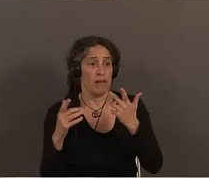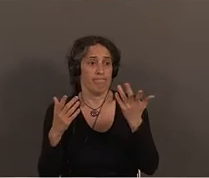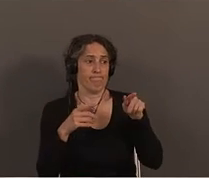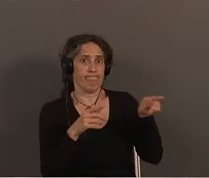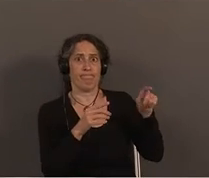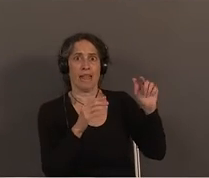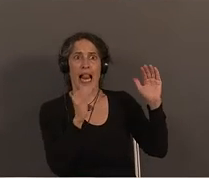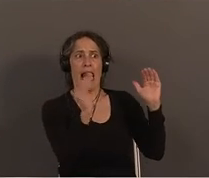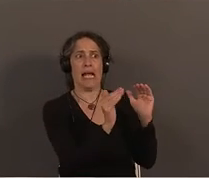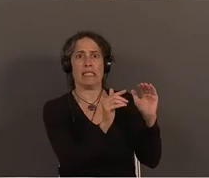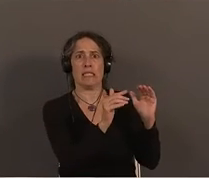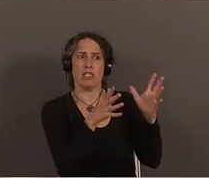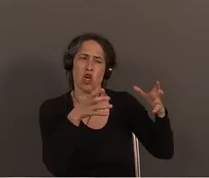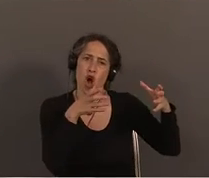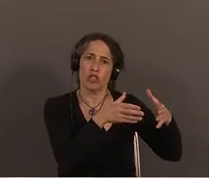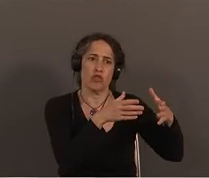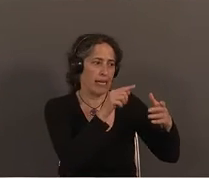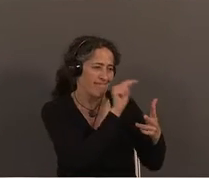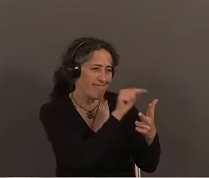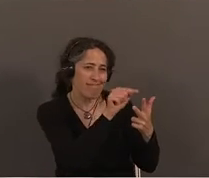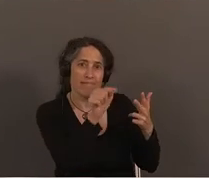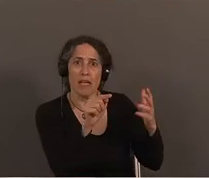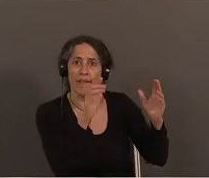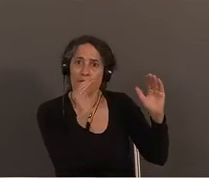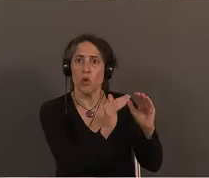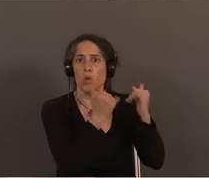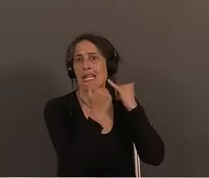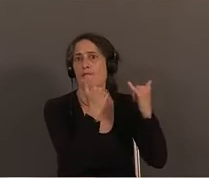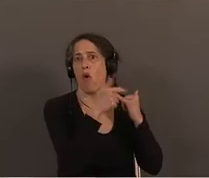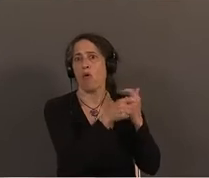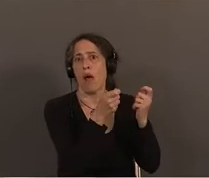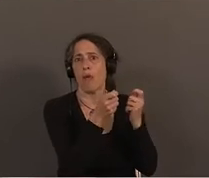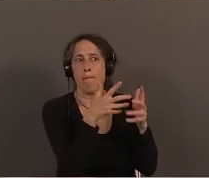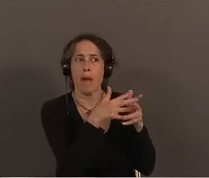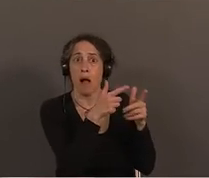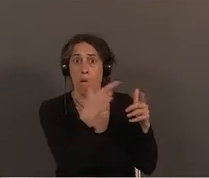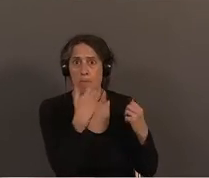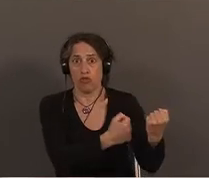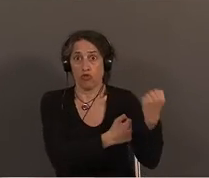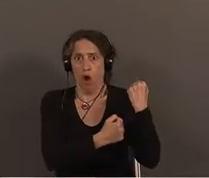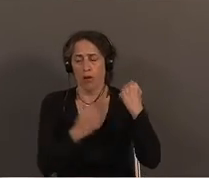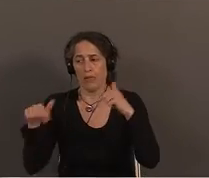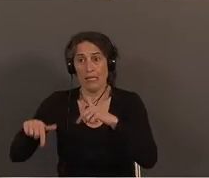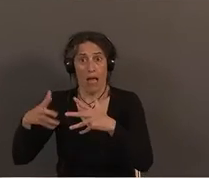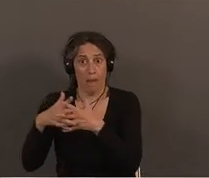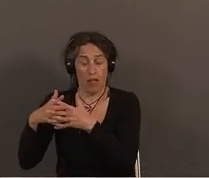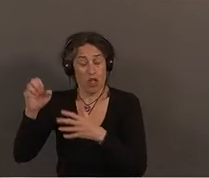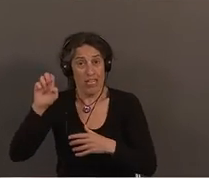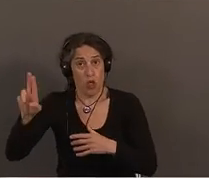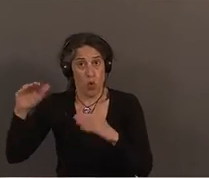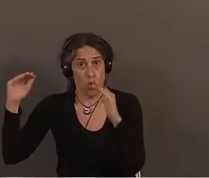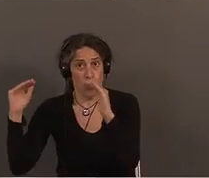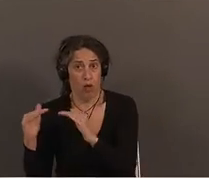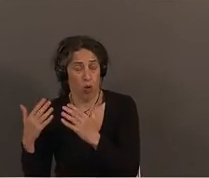it depends concentration? Where you're looking, okay? I think from our company perspective, you know, the preeminent